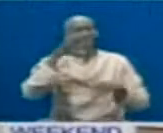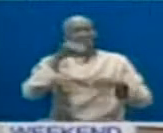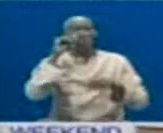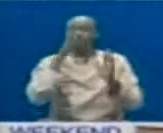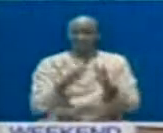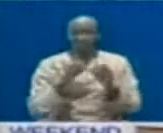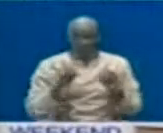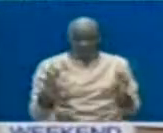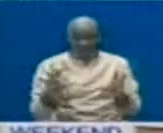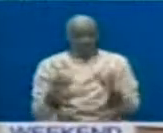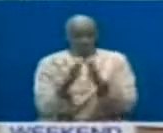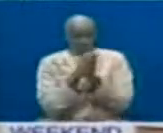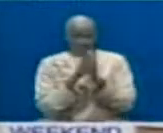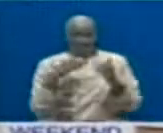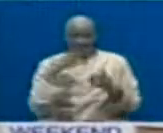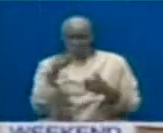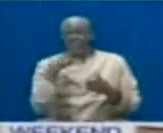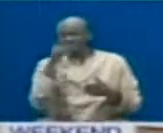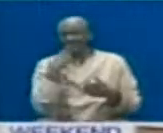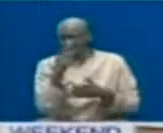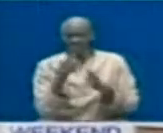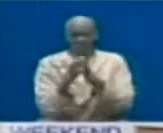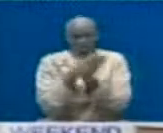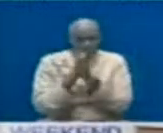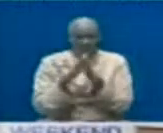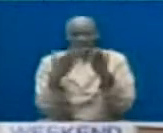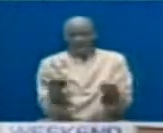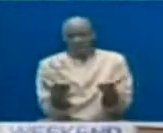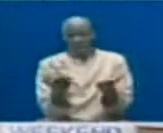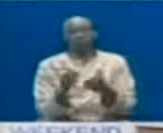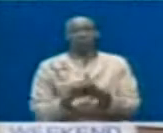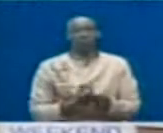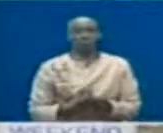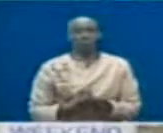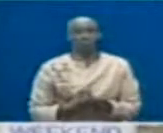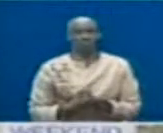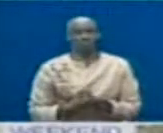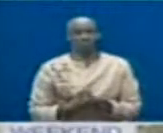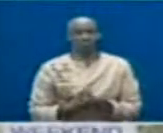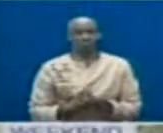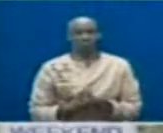KTN's Wilkista Nyabua now paints a picture of Bob's last known journey.